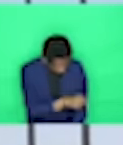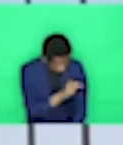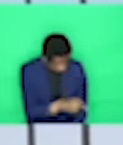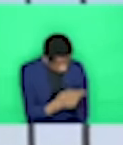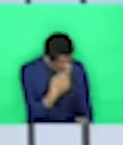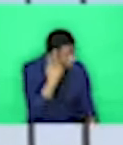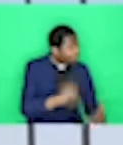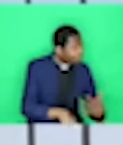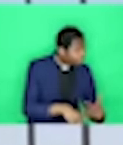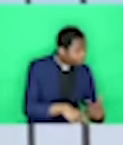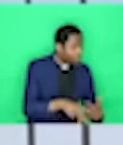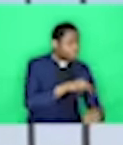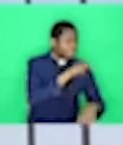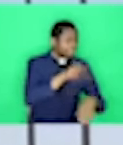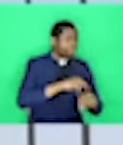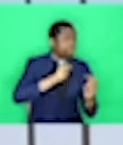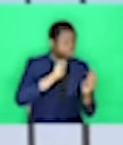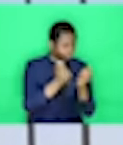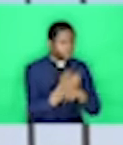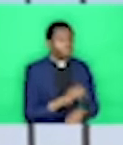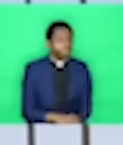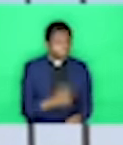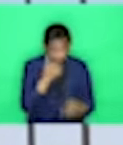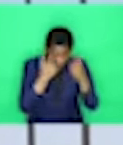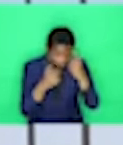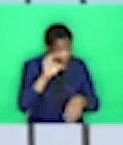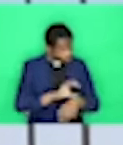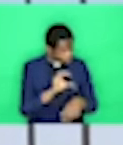Because we are the light and the salt of the